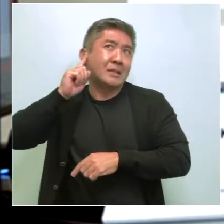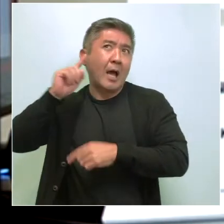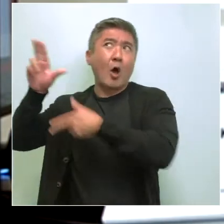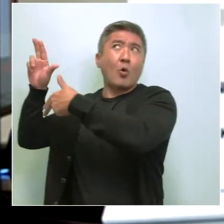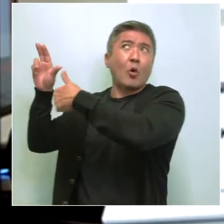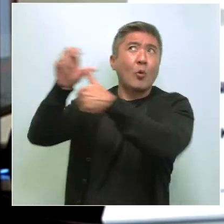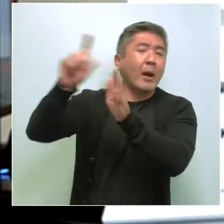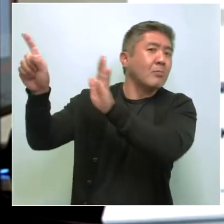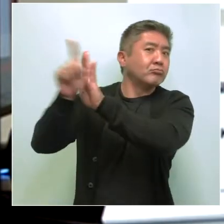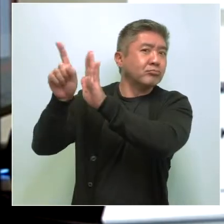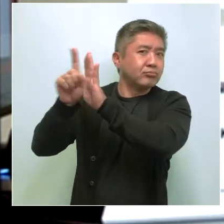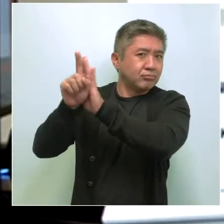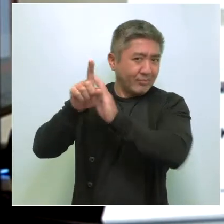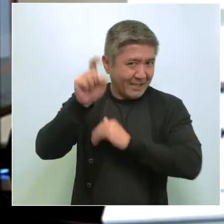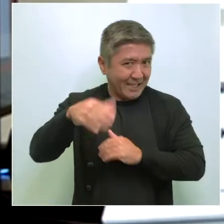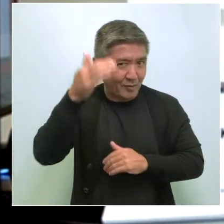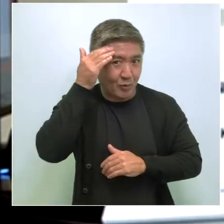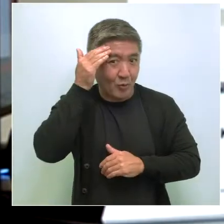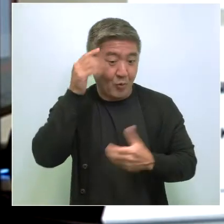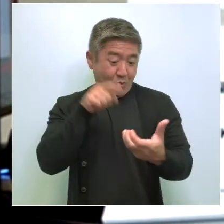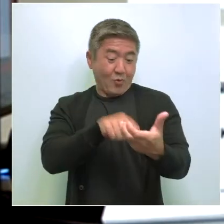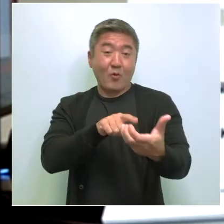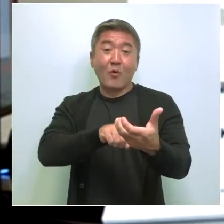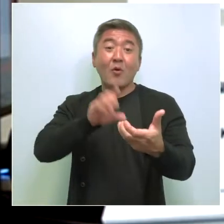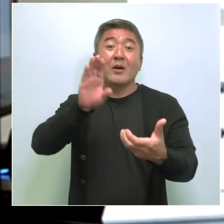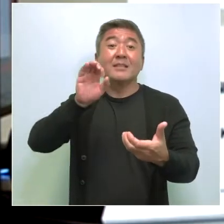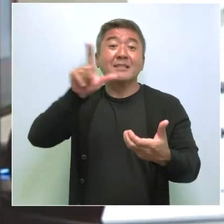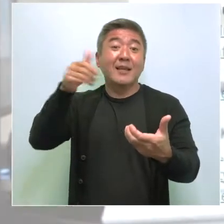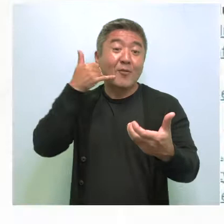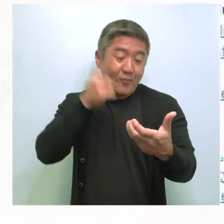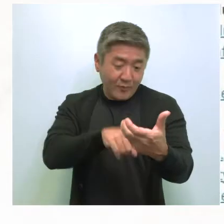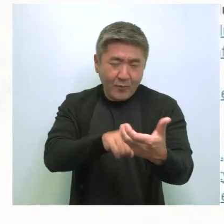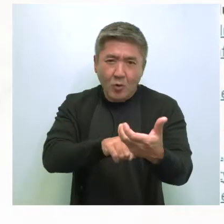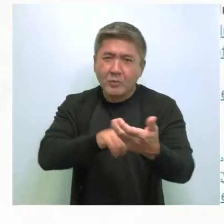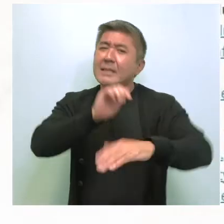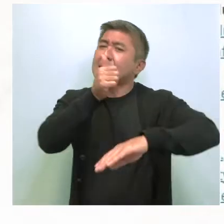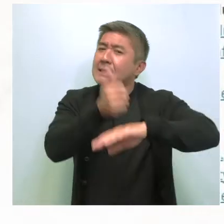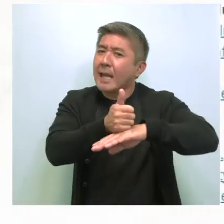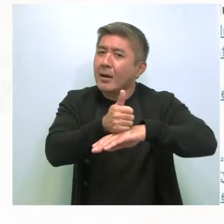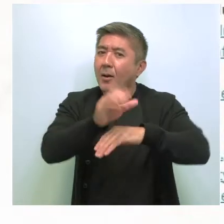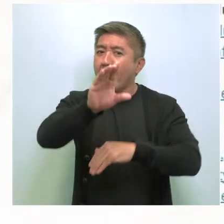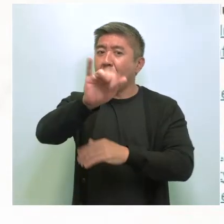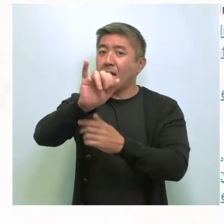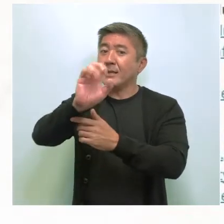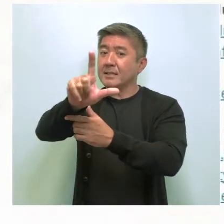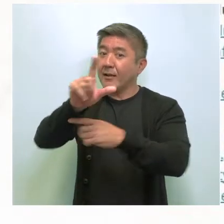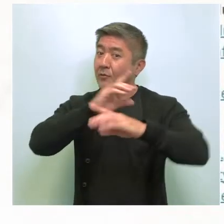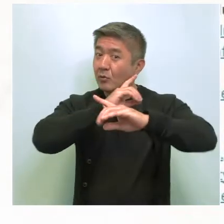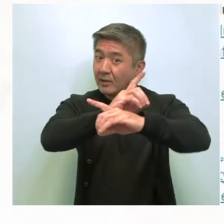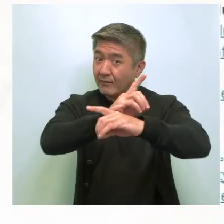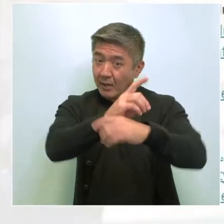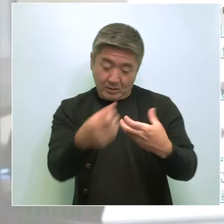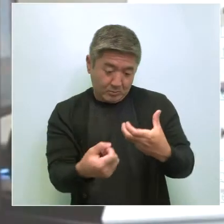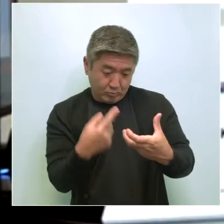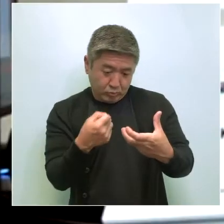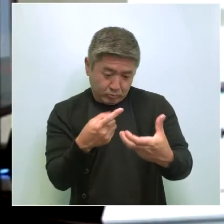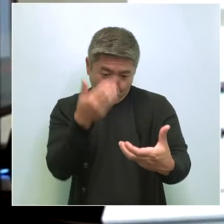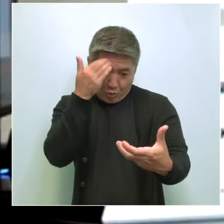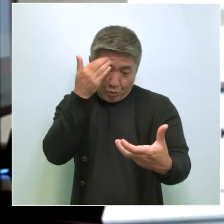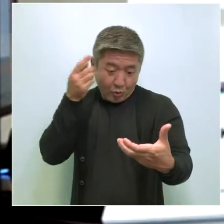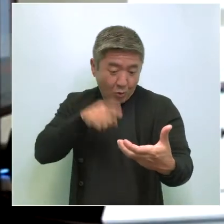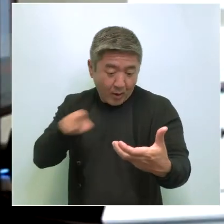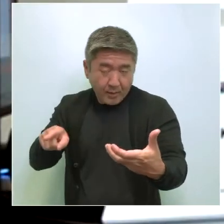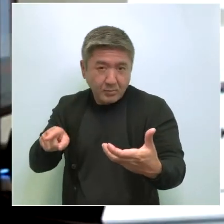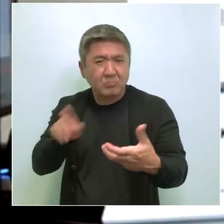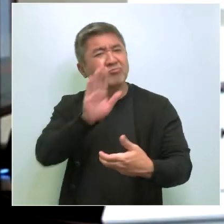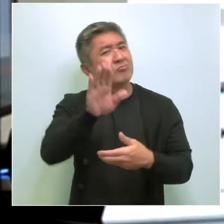like. Make sure everyone has their phones set to get civil defense alerts and that those alerts make sound. Make sure also